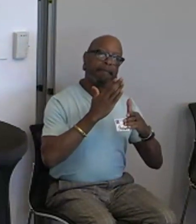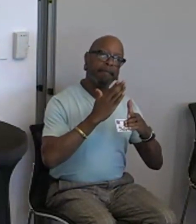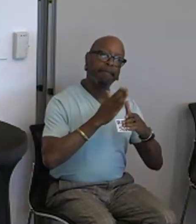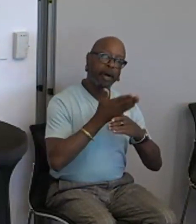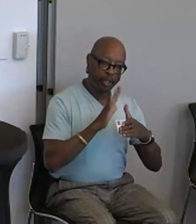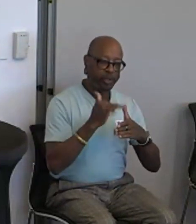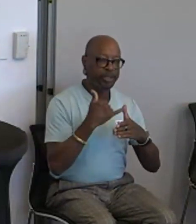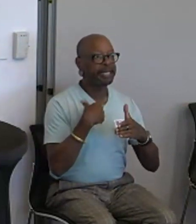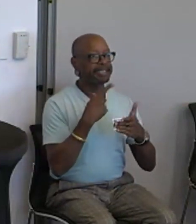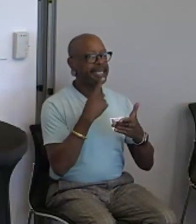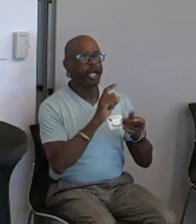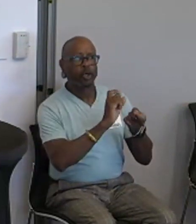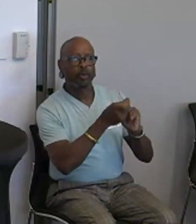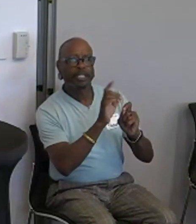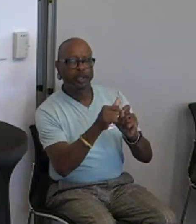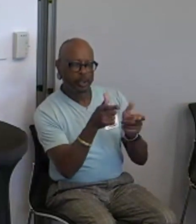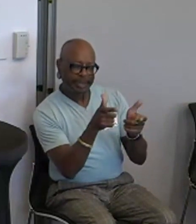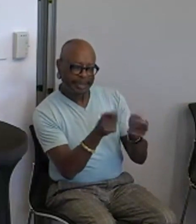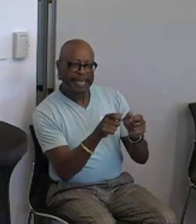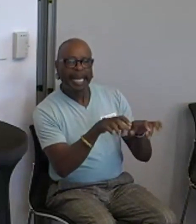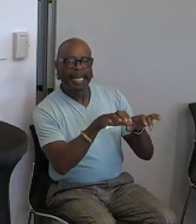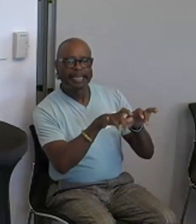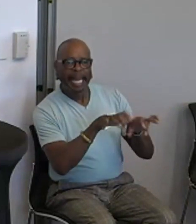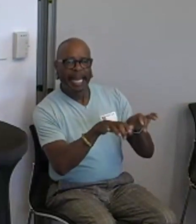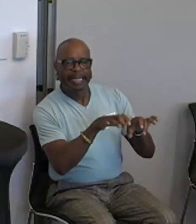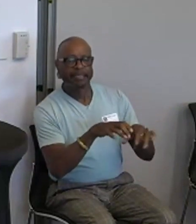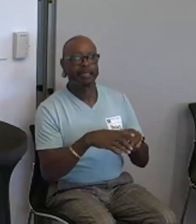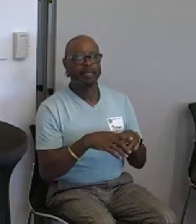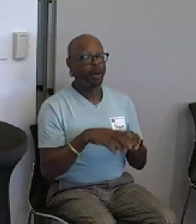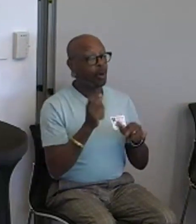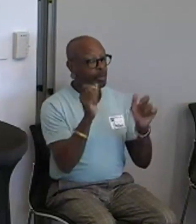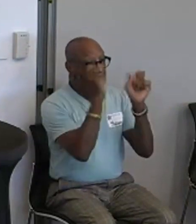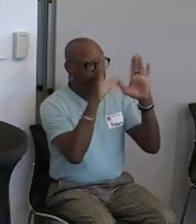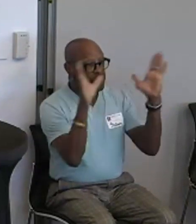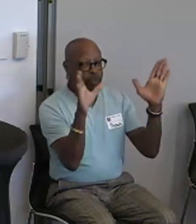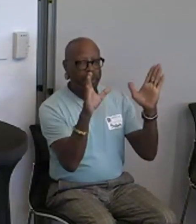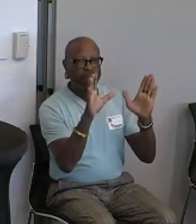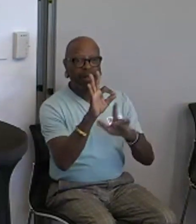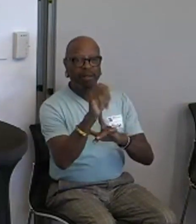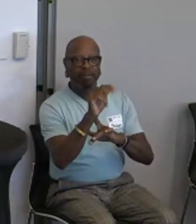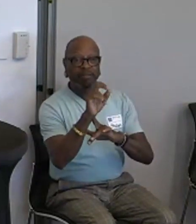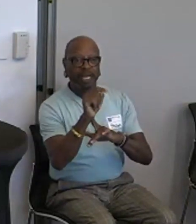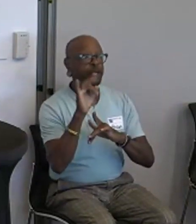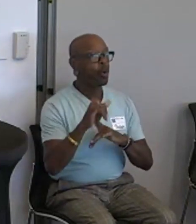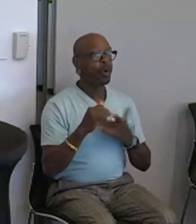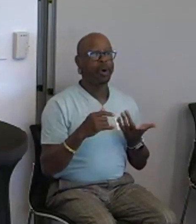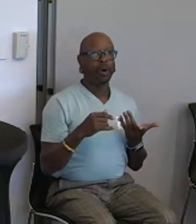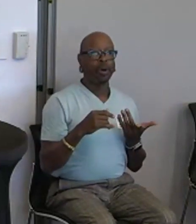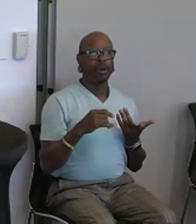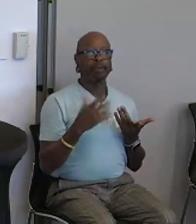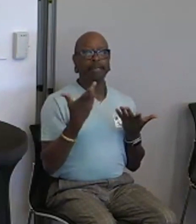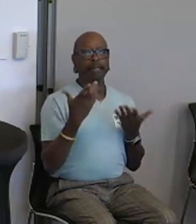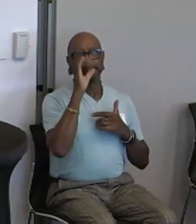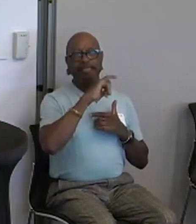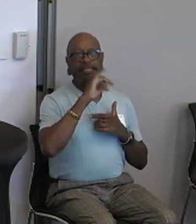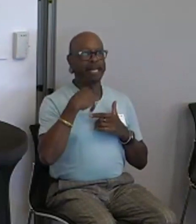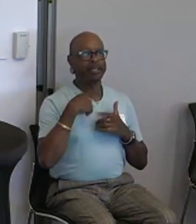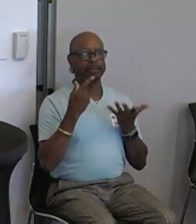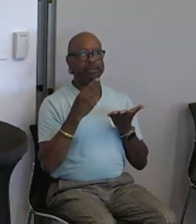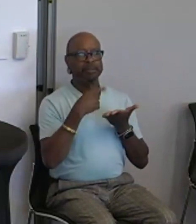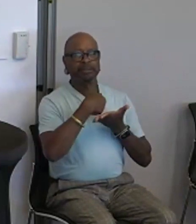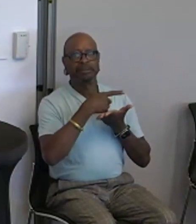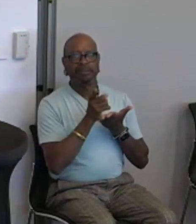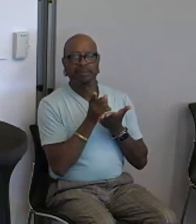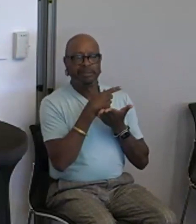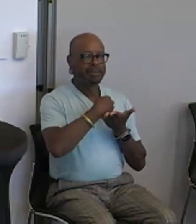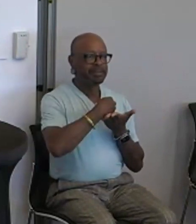maybe explain something about a quote unquote visual font or the convention that might be used around a compass rose,